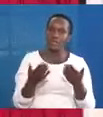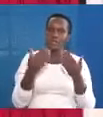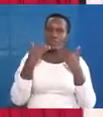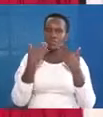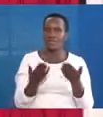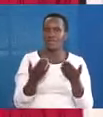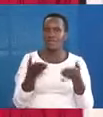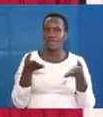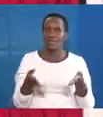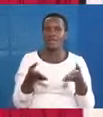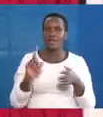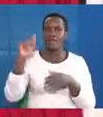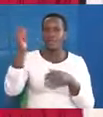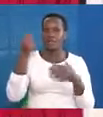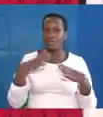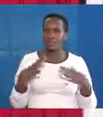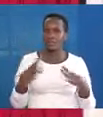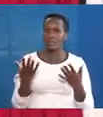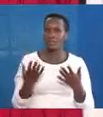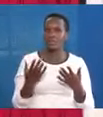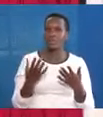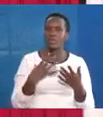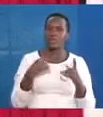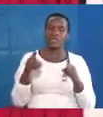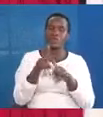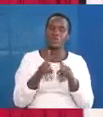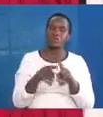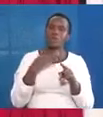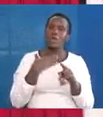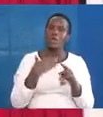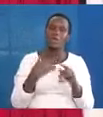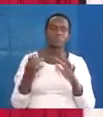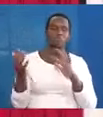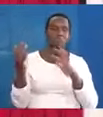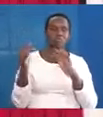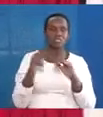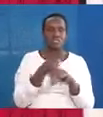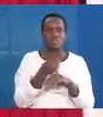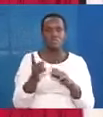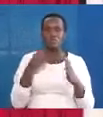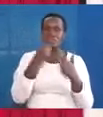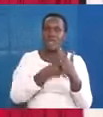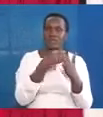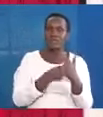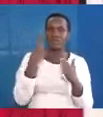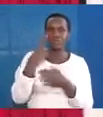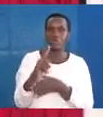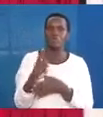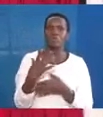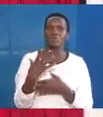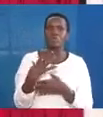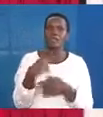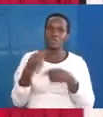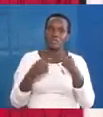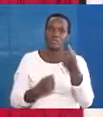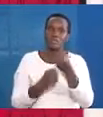gallant Kenyans who argued, advocated for, and suffered so that our Constitution would come